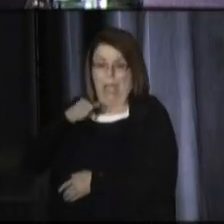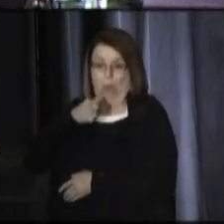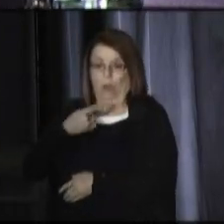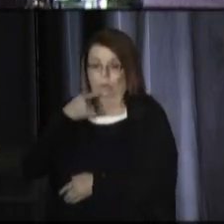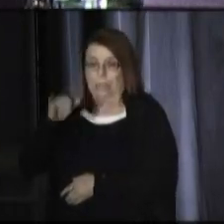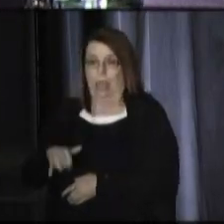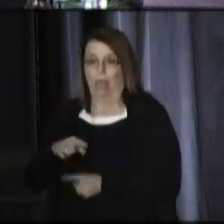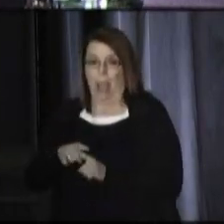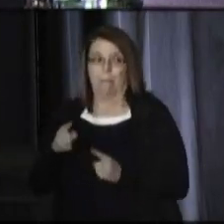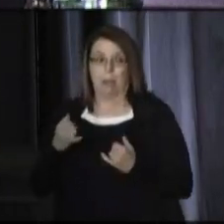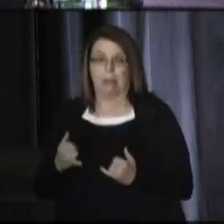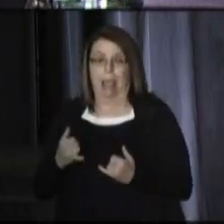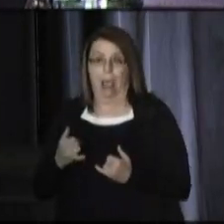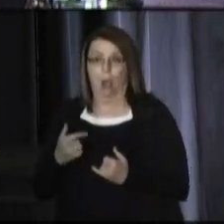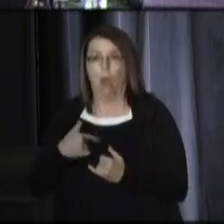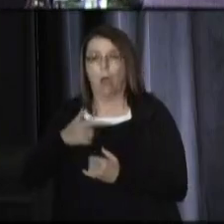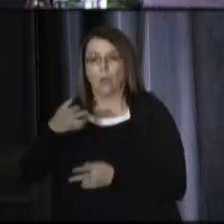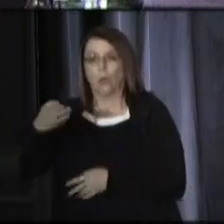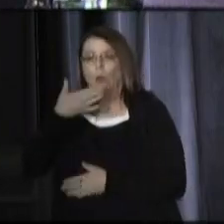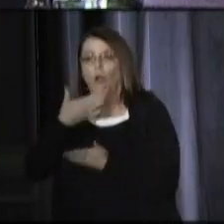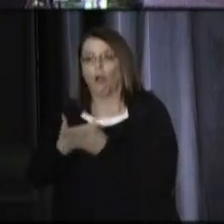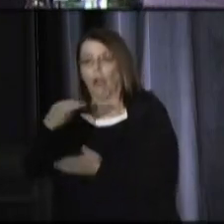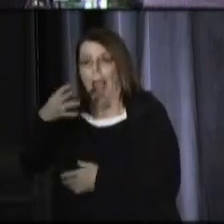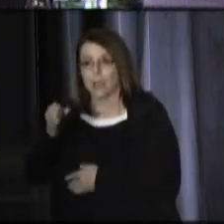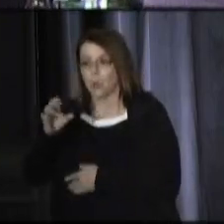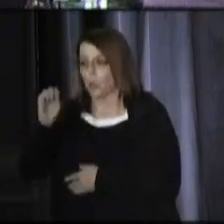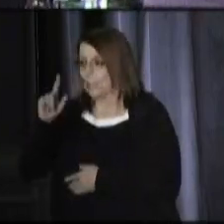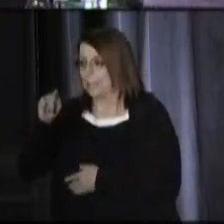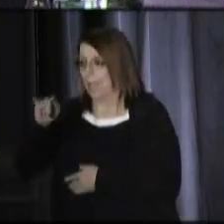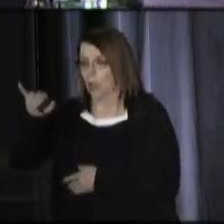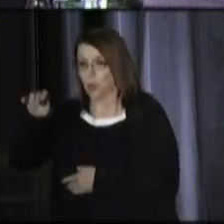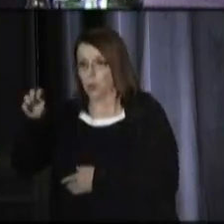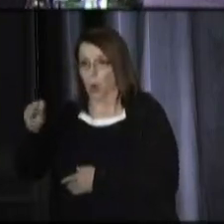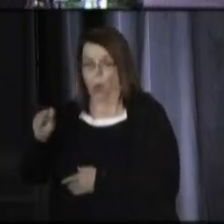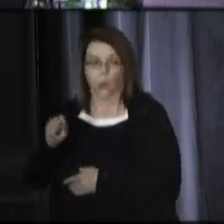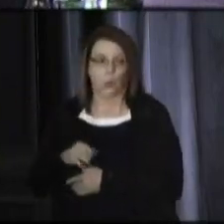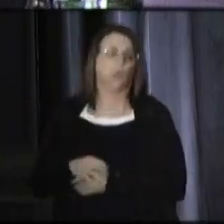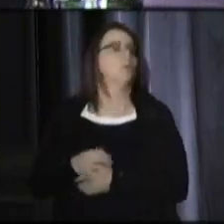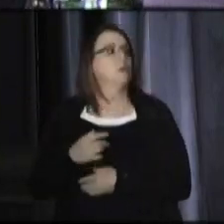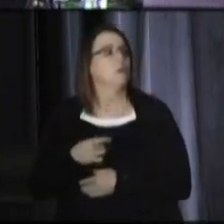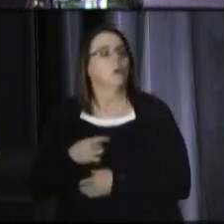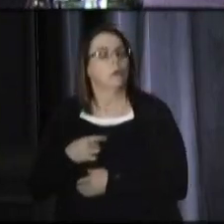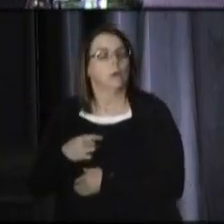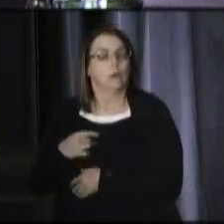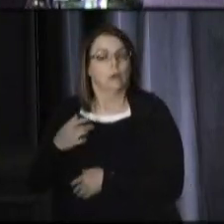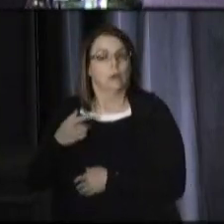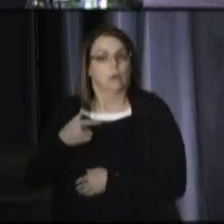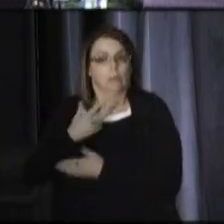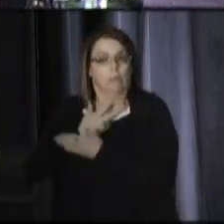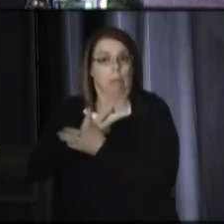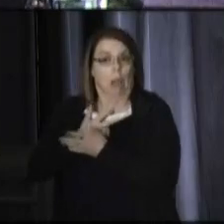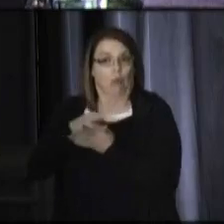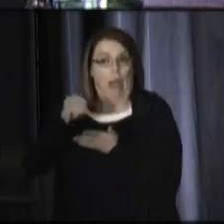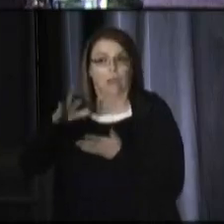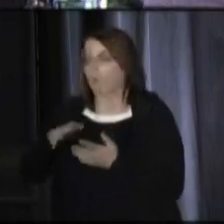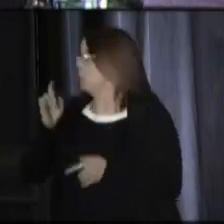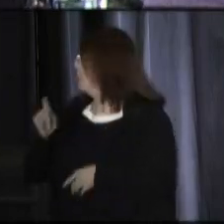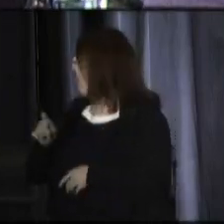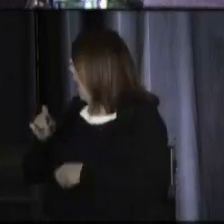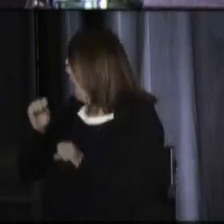laughter. And then, you know, a little bit later in life, it was also the weeping when we would lose people, like the specific kind of